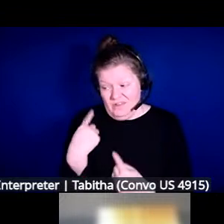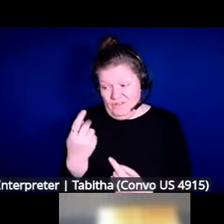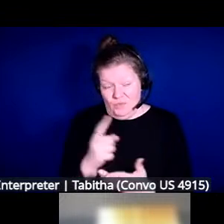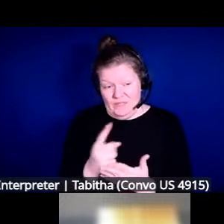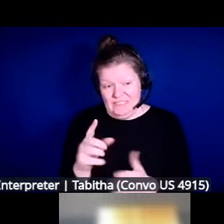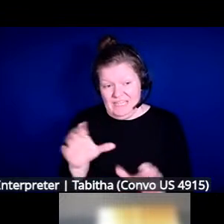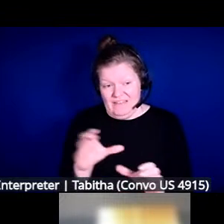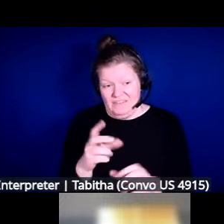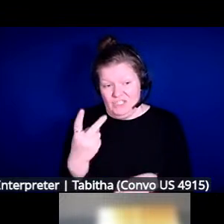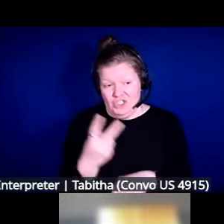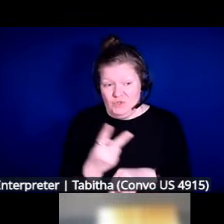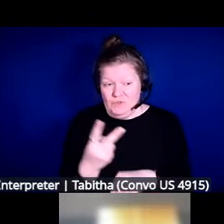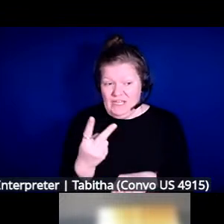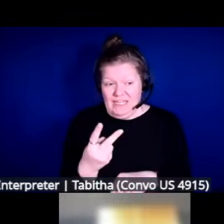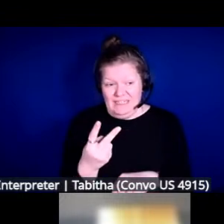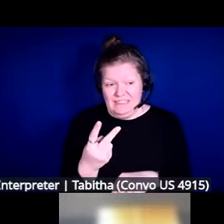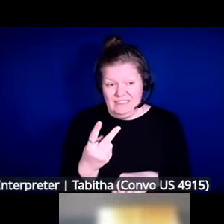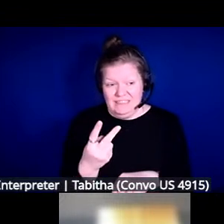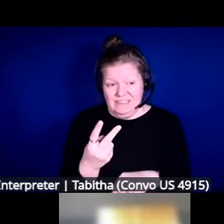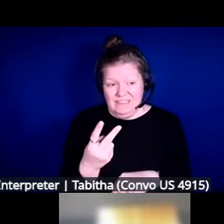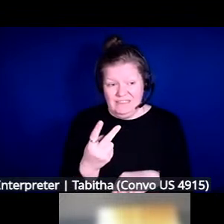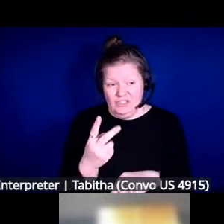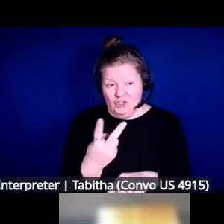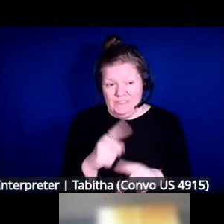done 2 days, like 2 different days in a week.